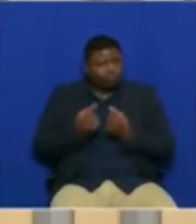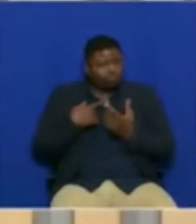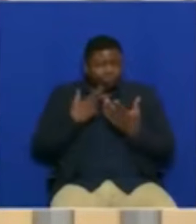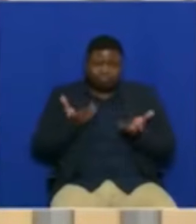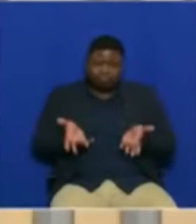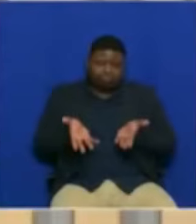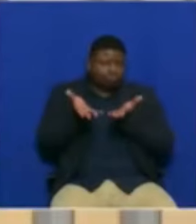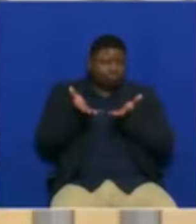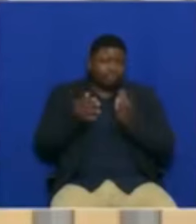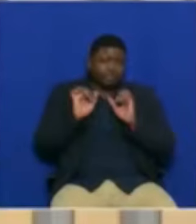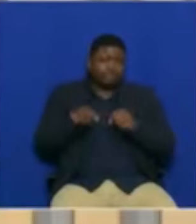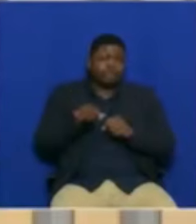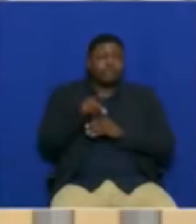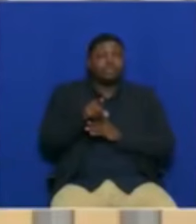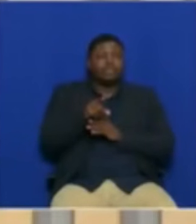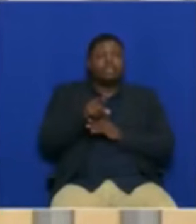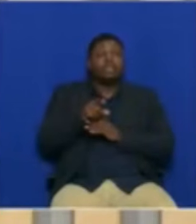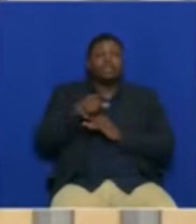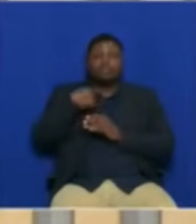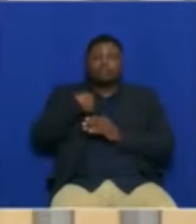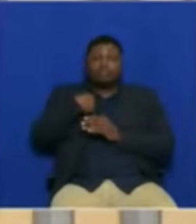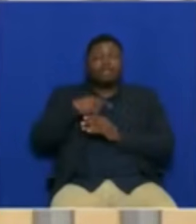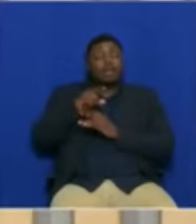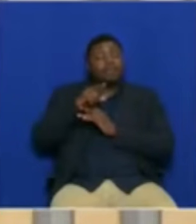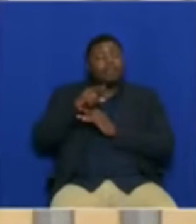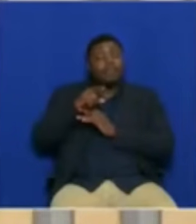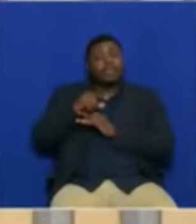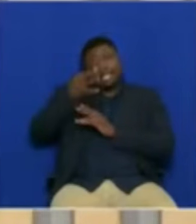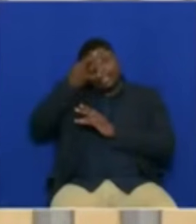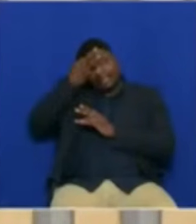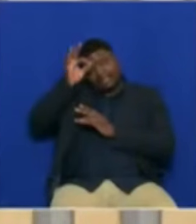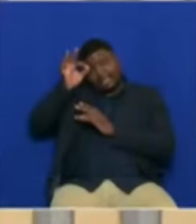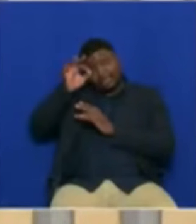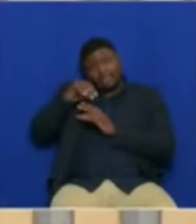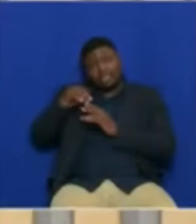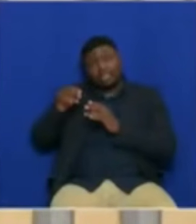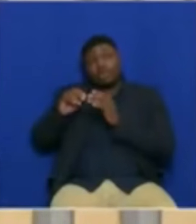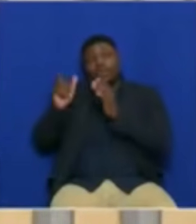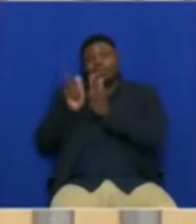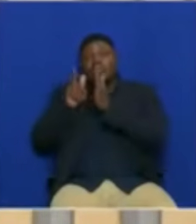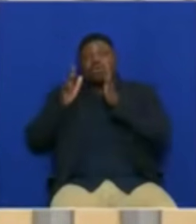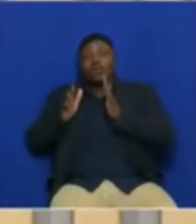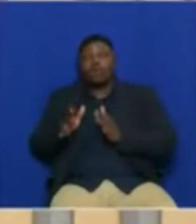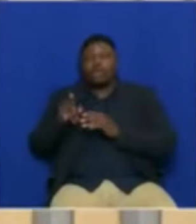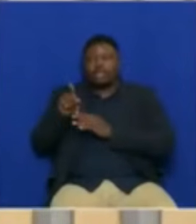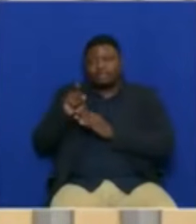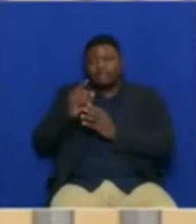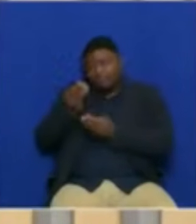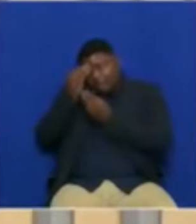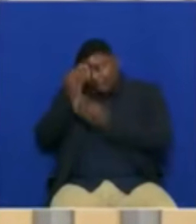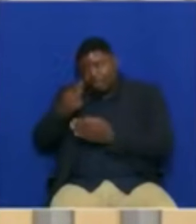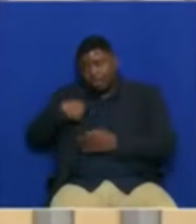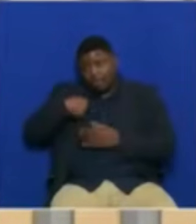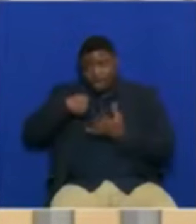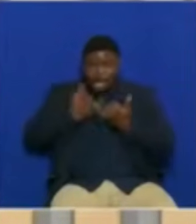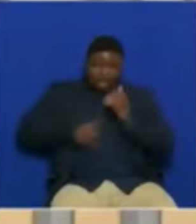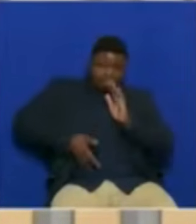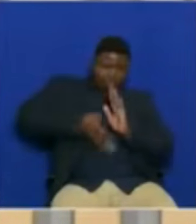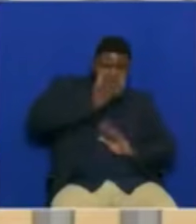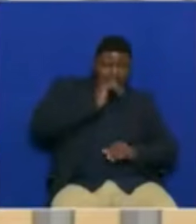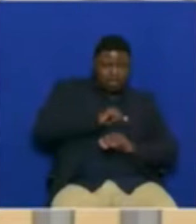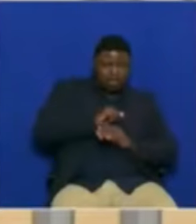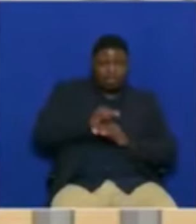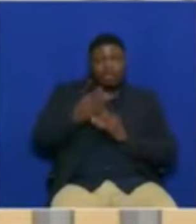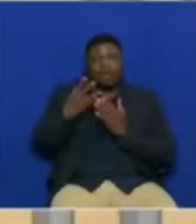to the prosecutor and said to her that, listen, I'm leaving now, and I wrote on the notebook, or I wrote something, I